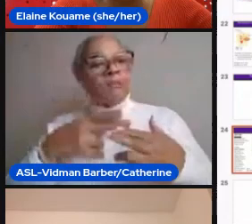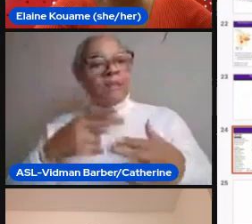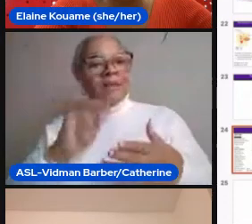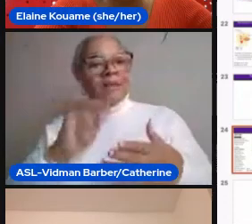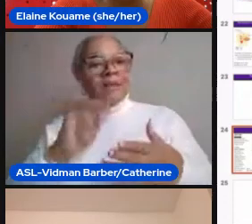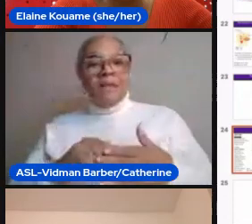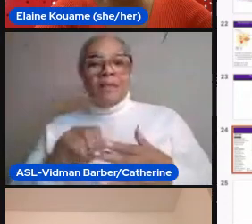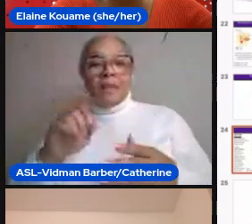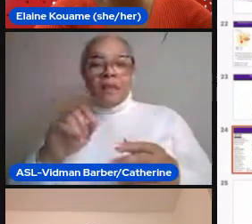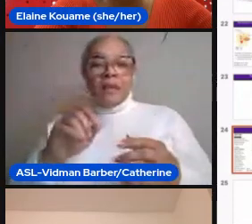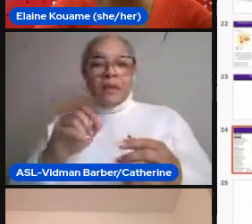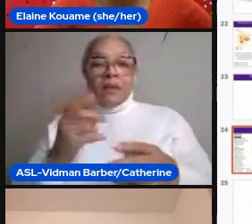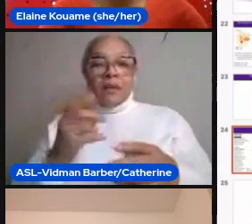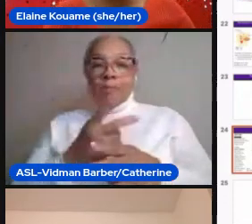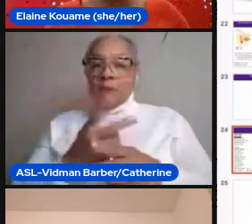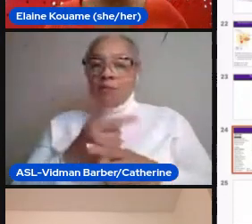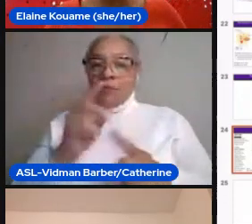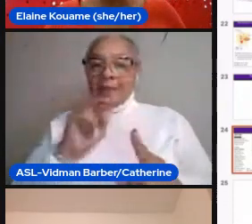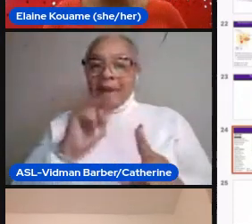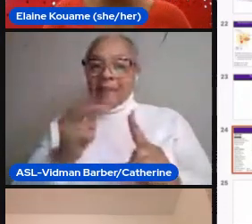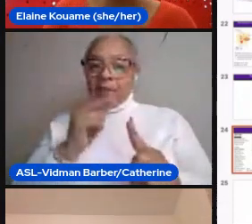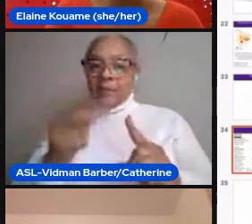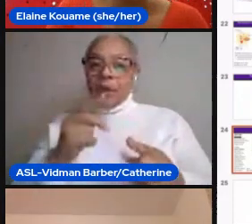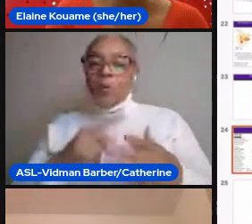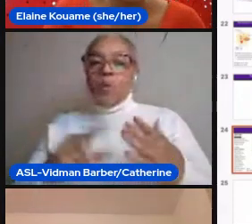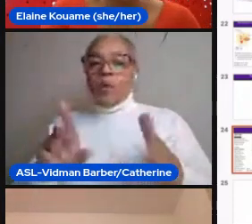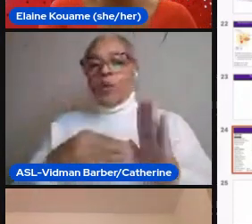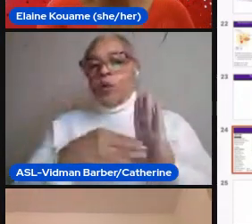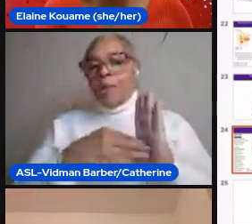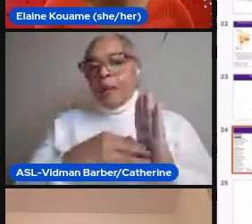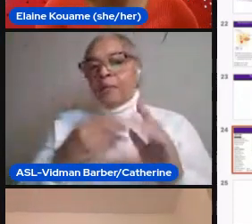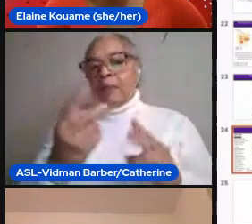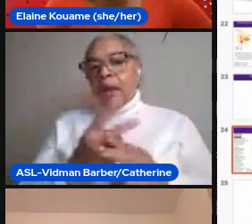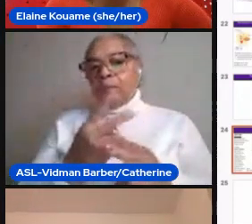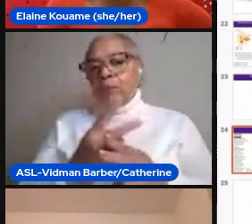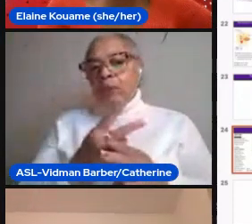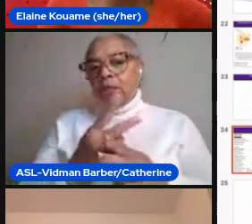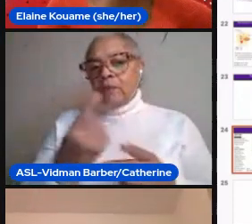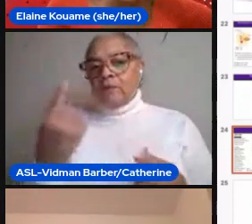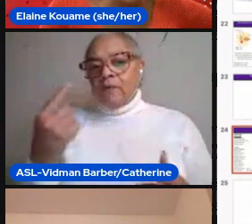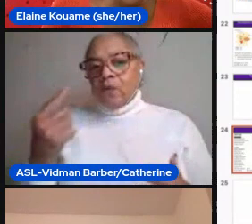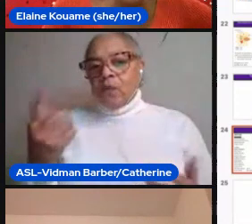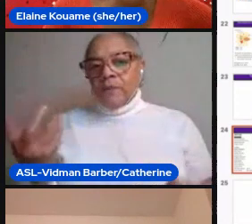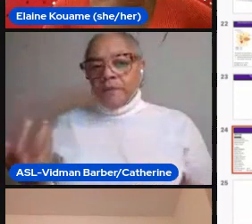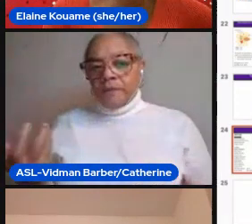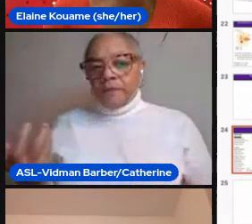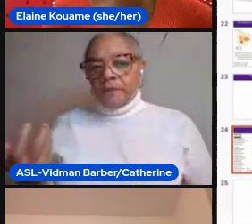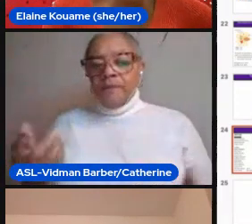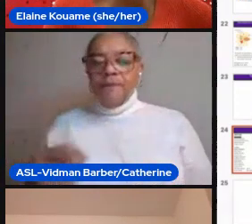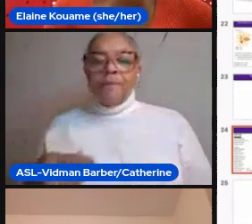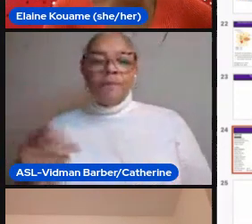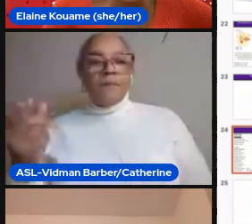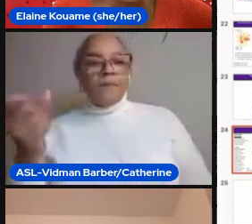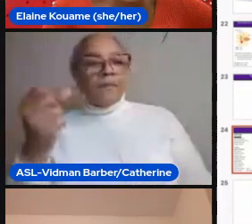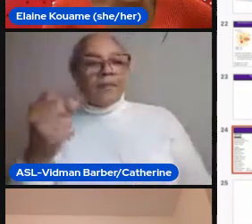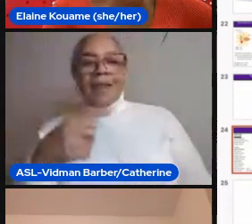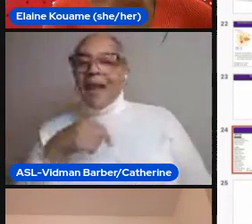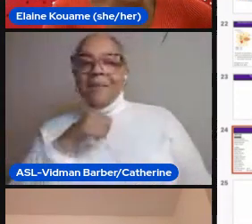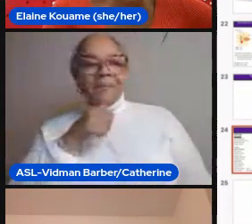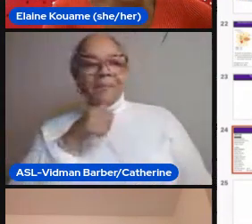not mistaken. What are you modeling computationally?" Okay, yeah. So I'm not